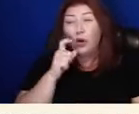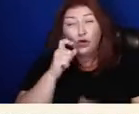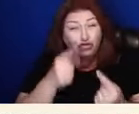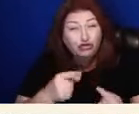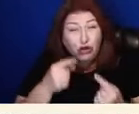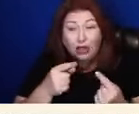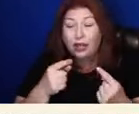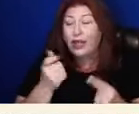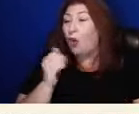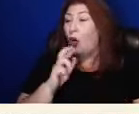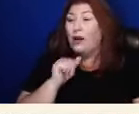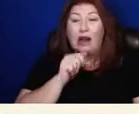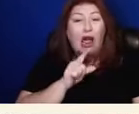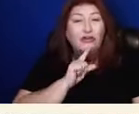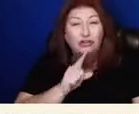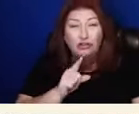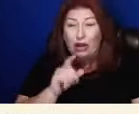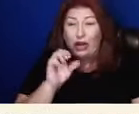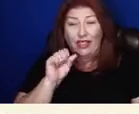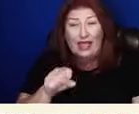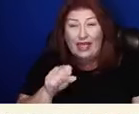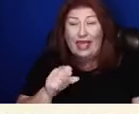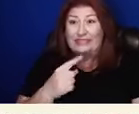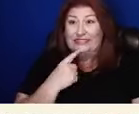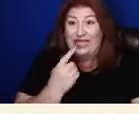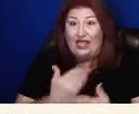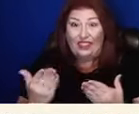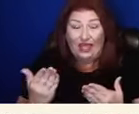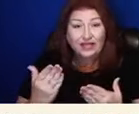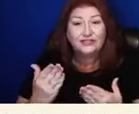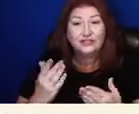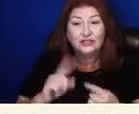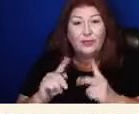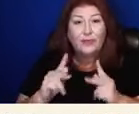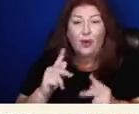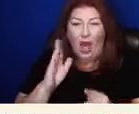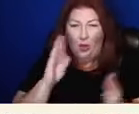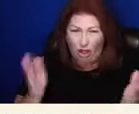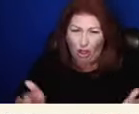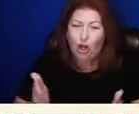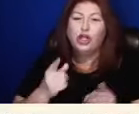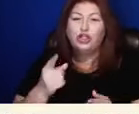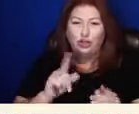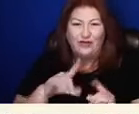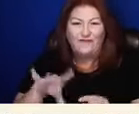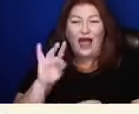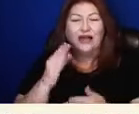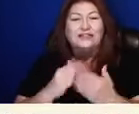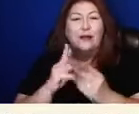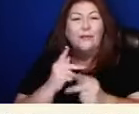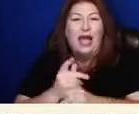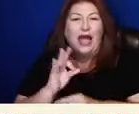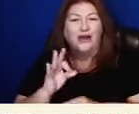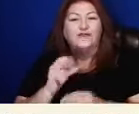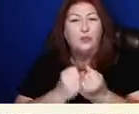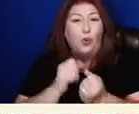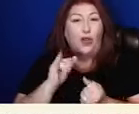or not sure that they can say certain things out loud, I would absolutely encourage looking into finding some kind of a support that works for